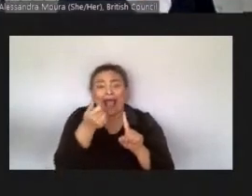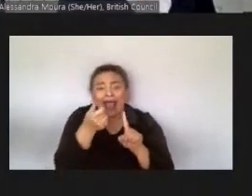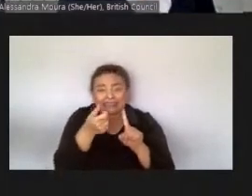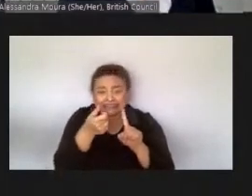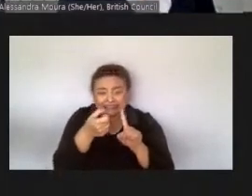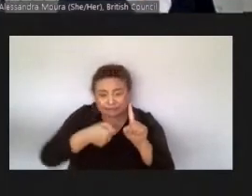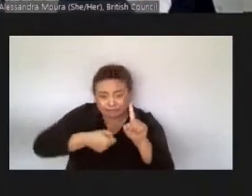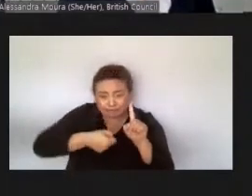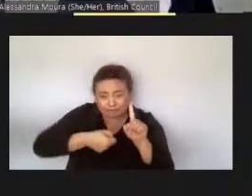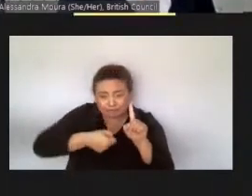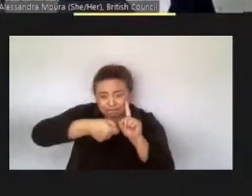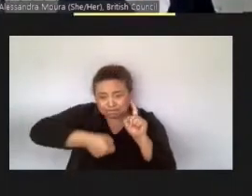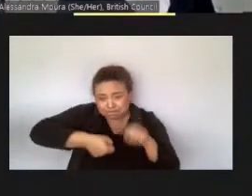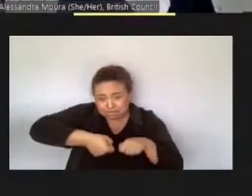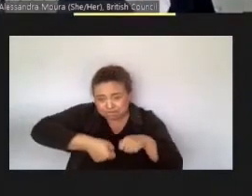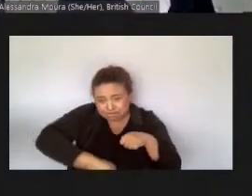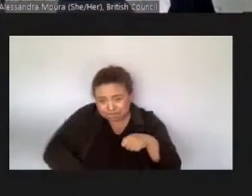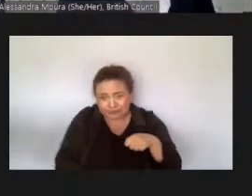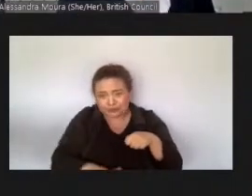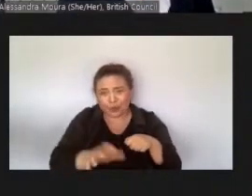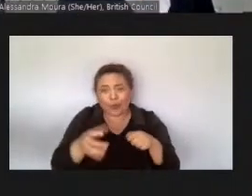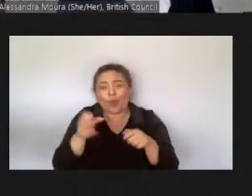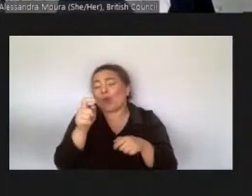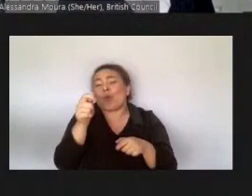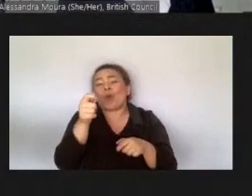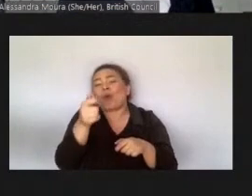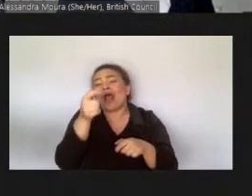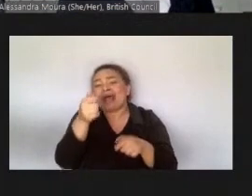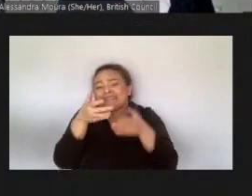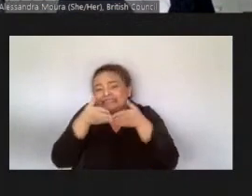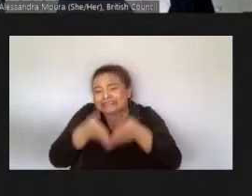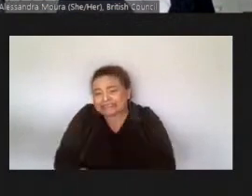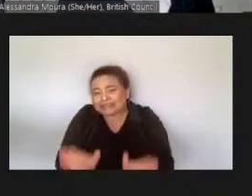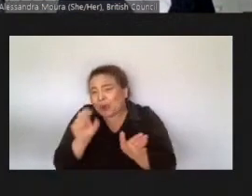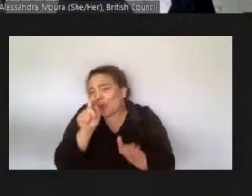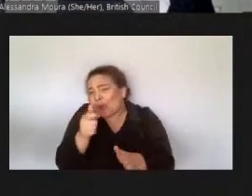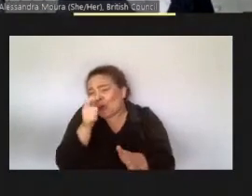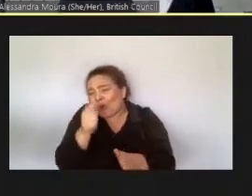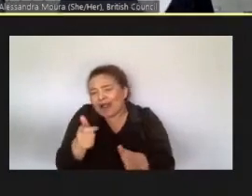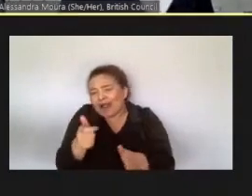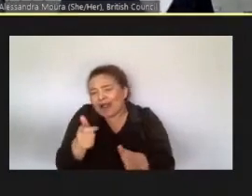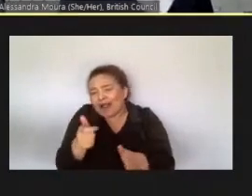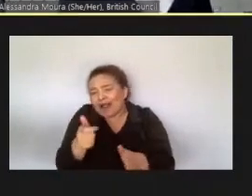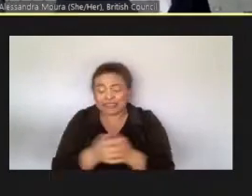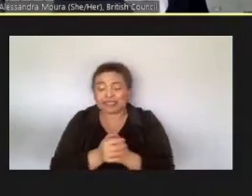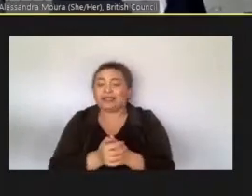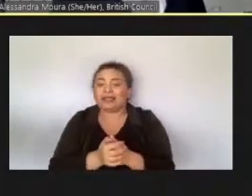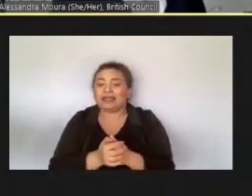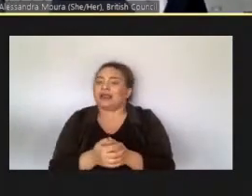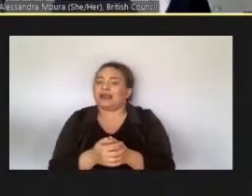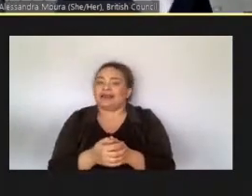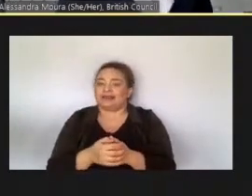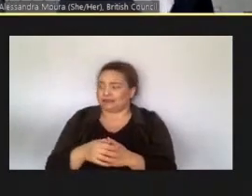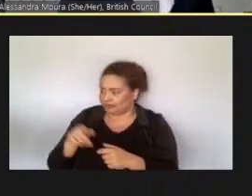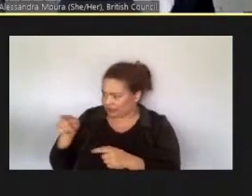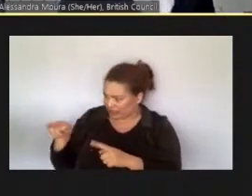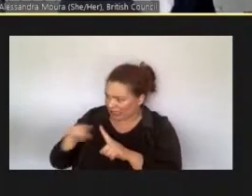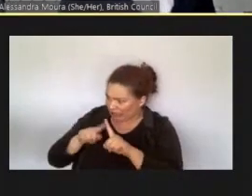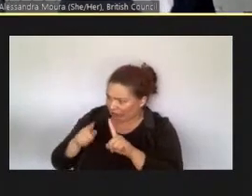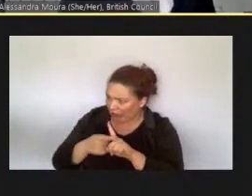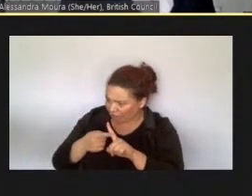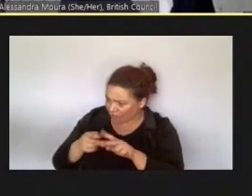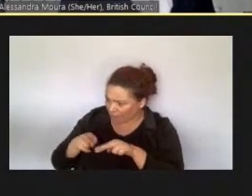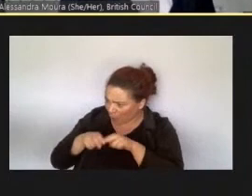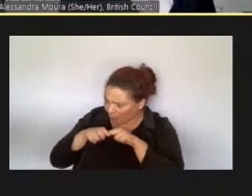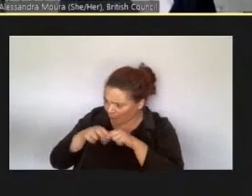hope. Oh, sorry? Not, you weren't pregnant because of the masters. No. My husband